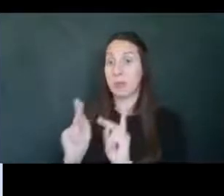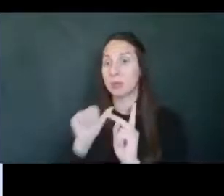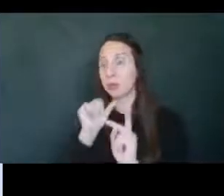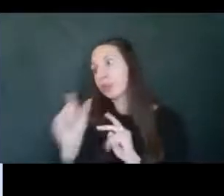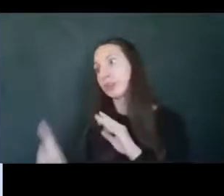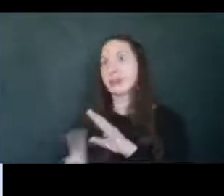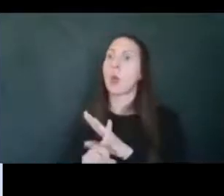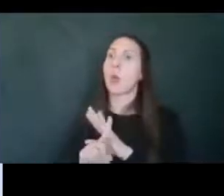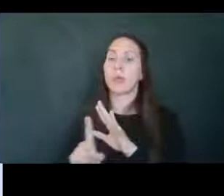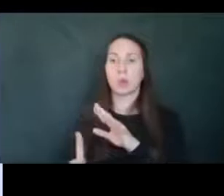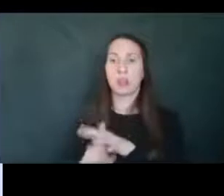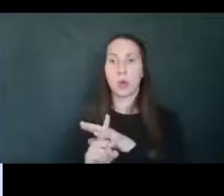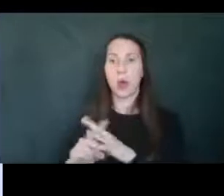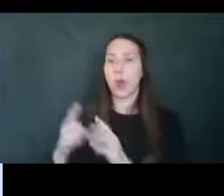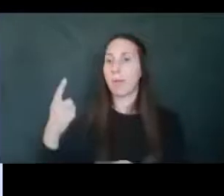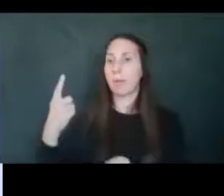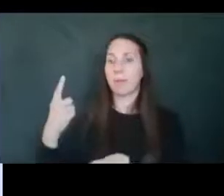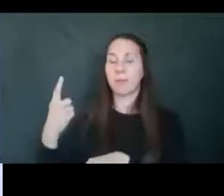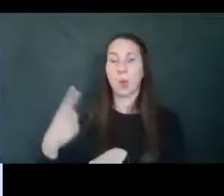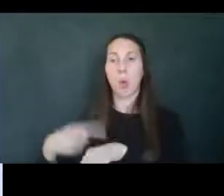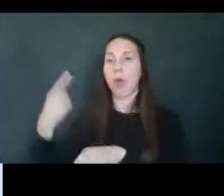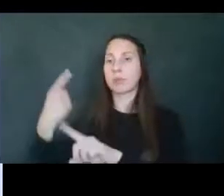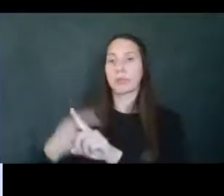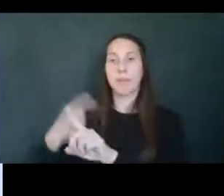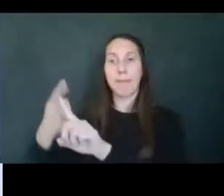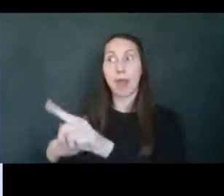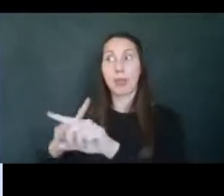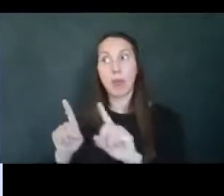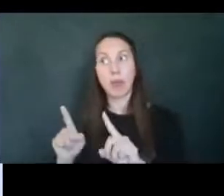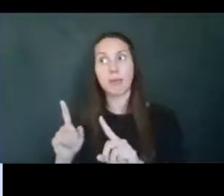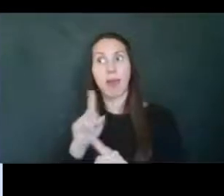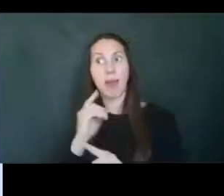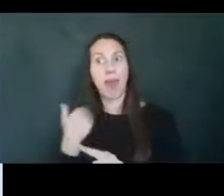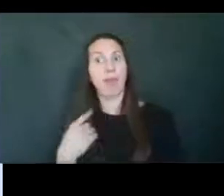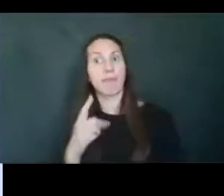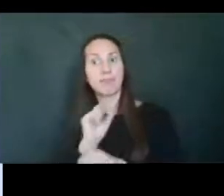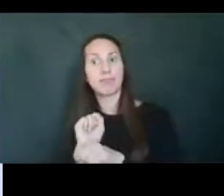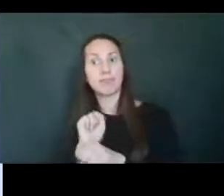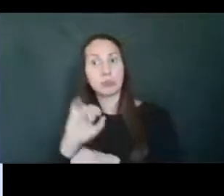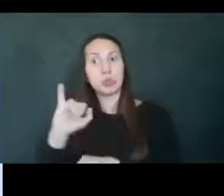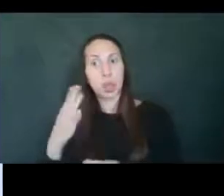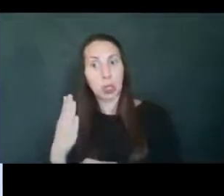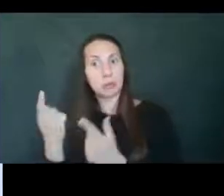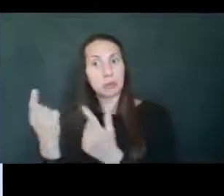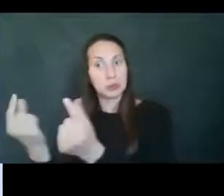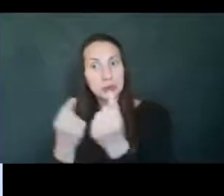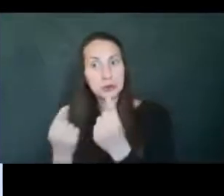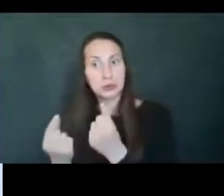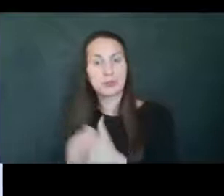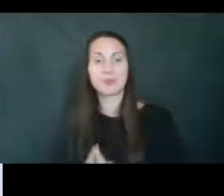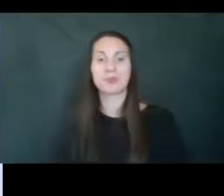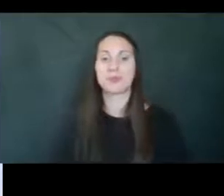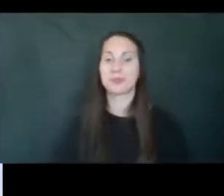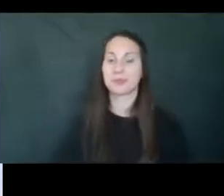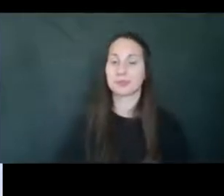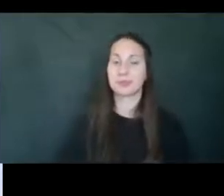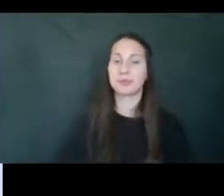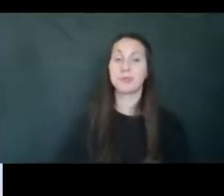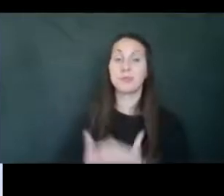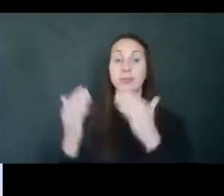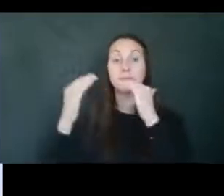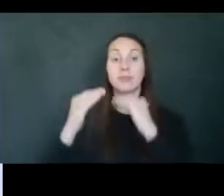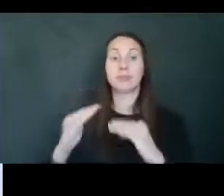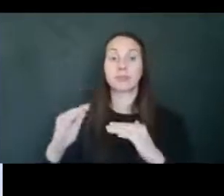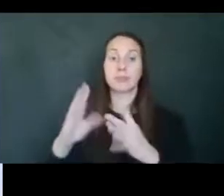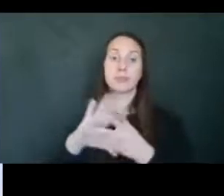they actually had jobs to do and they had smaller groups to participate with. The storytelling, as I mentioned,